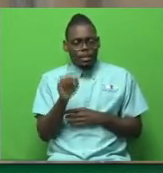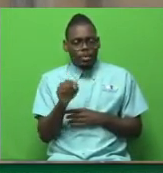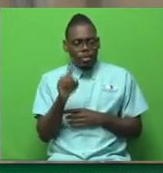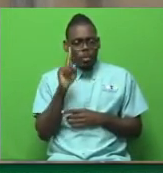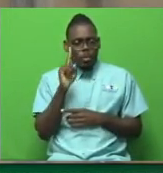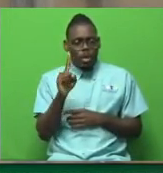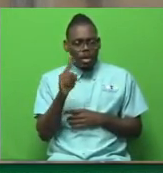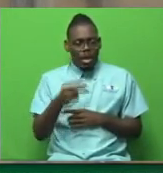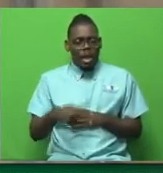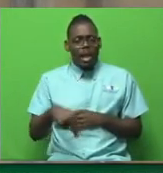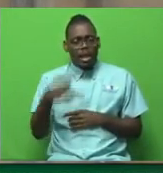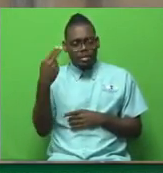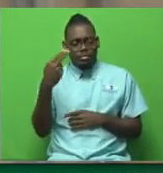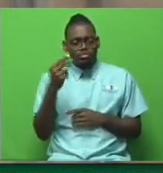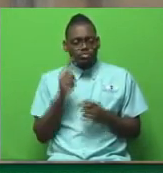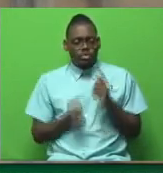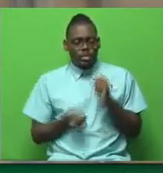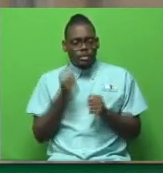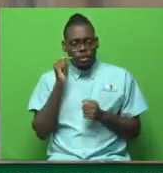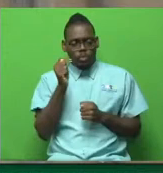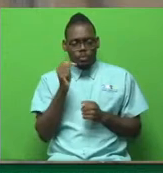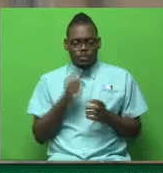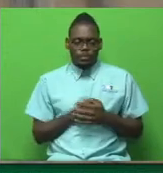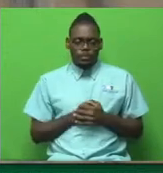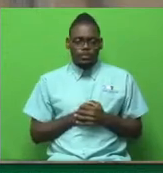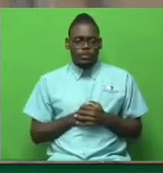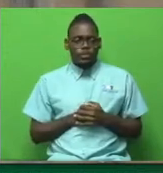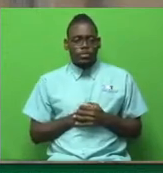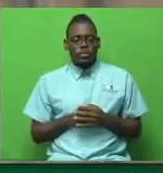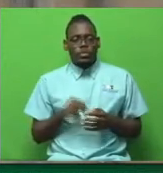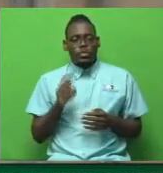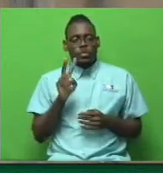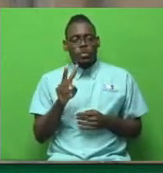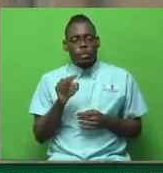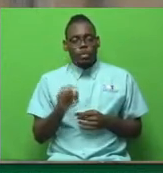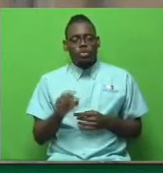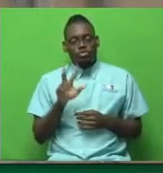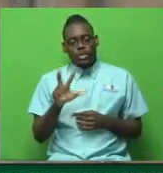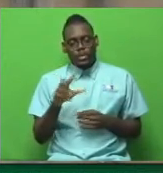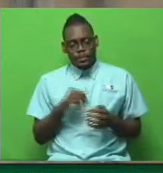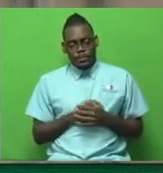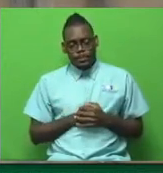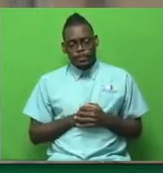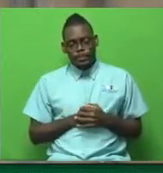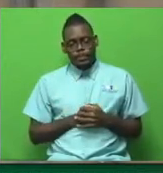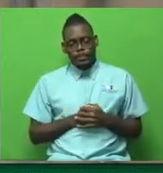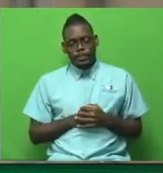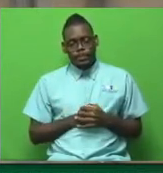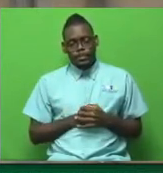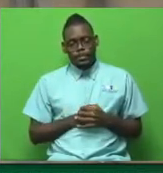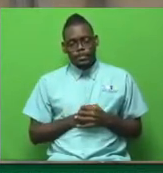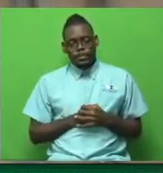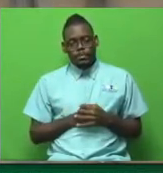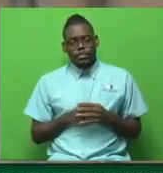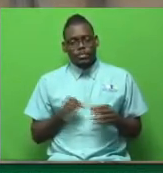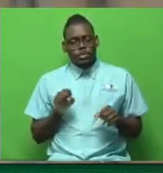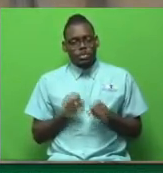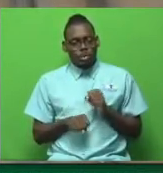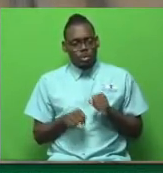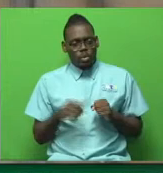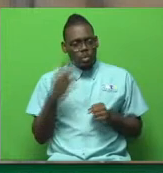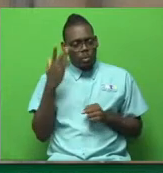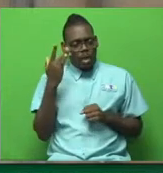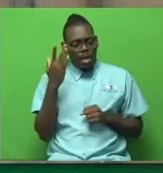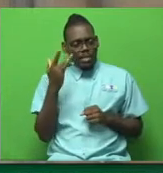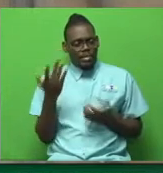Tobago is 2.3 so why is it that for the UNC to look good Trinidad must